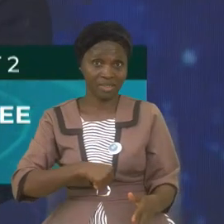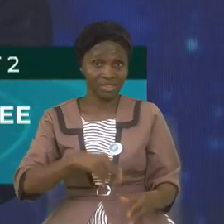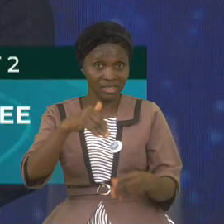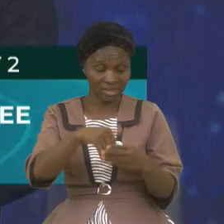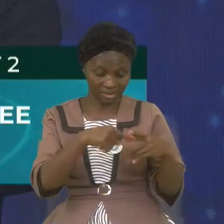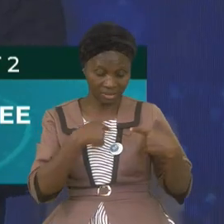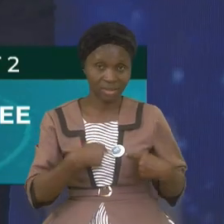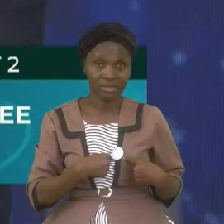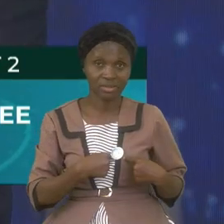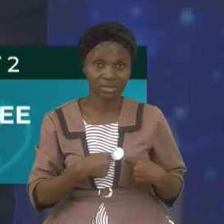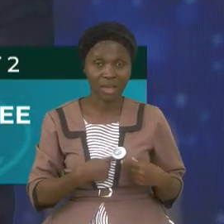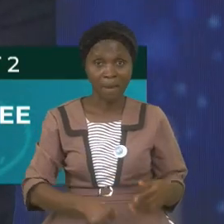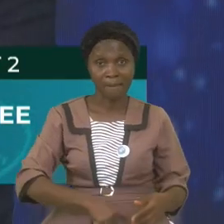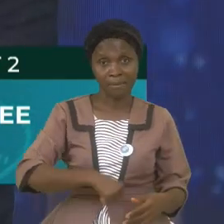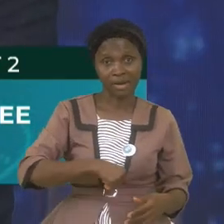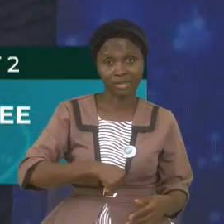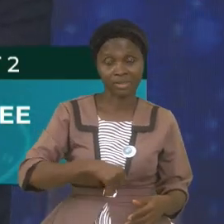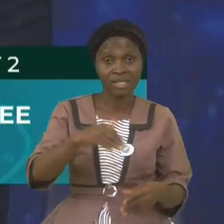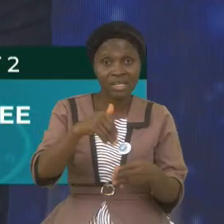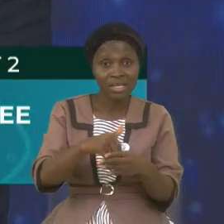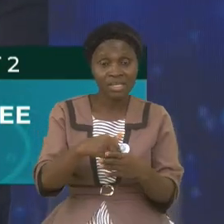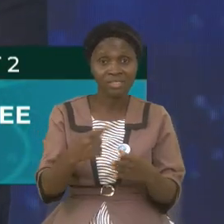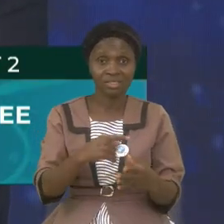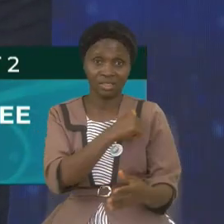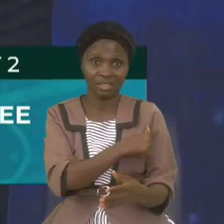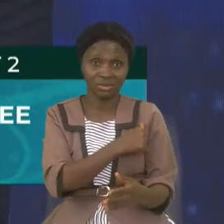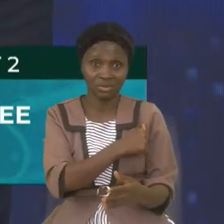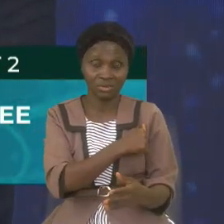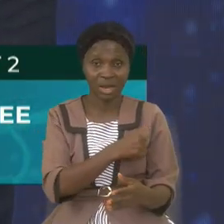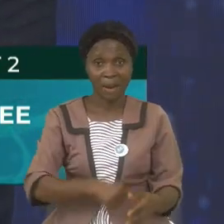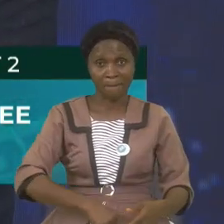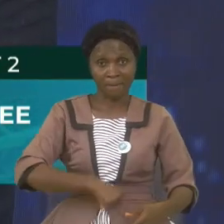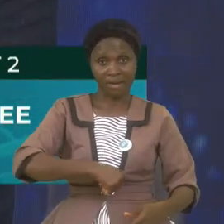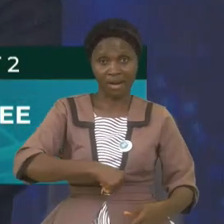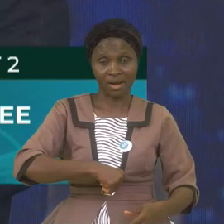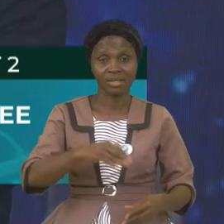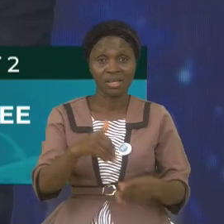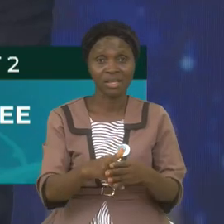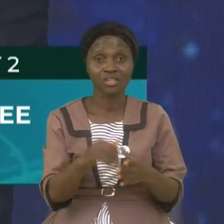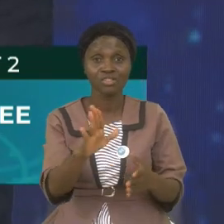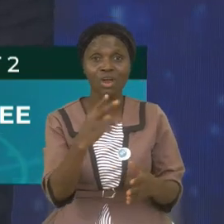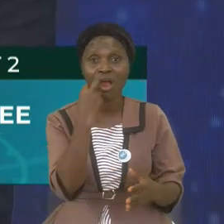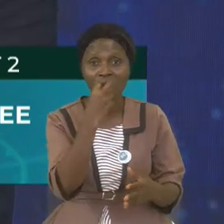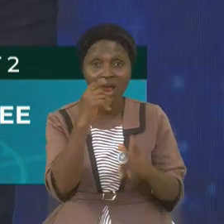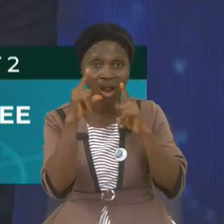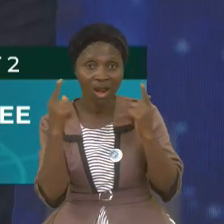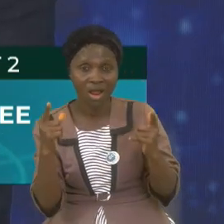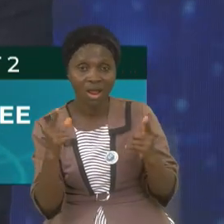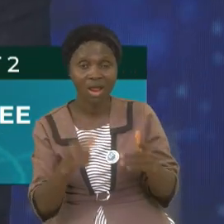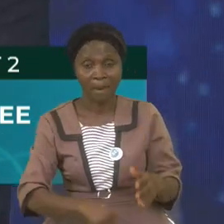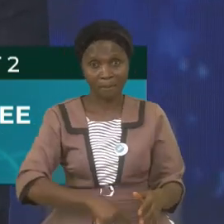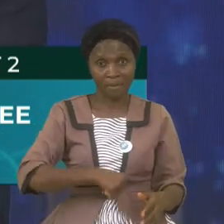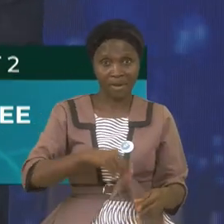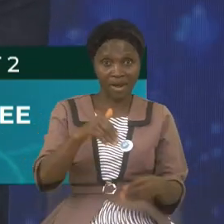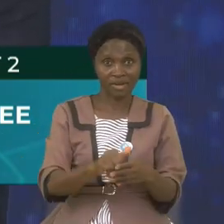heart, pride in the attitude, pride in the language, pride in the